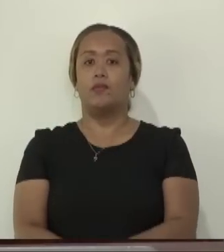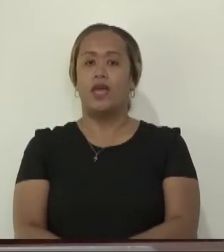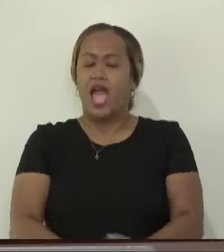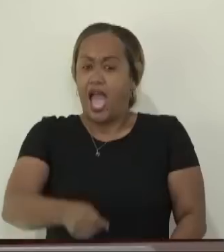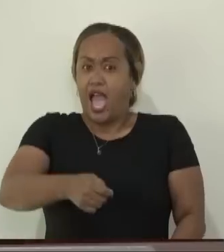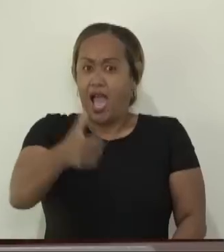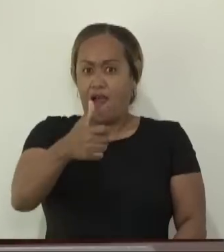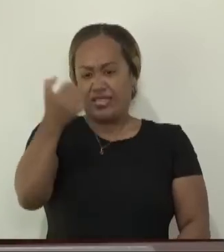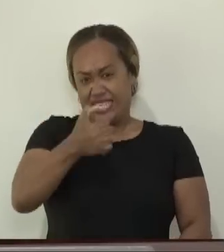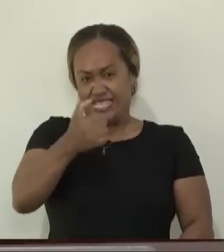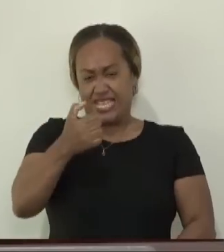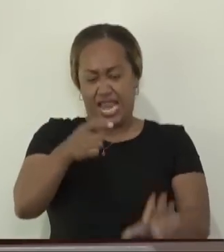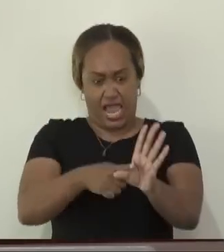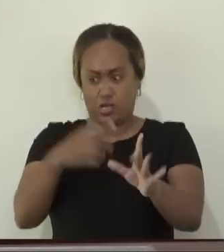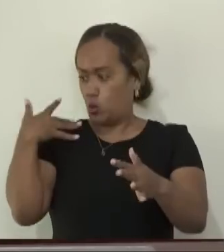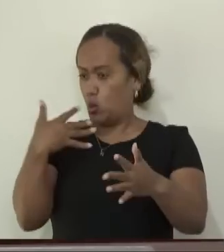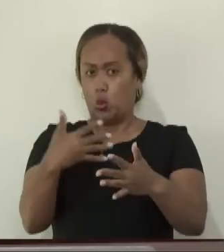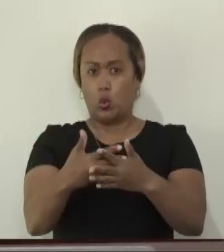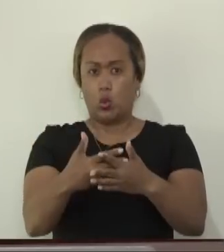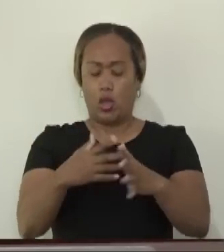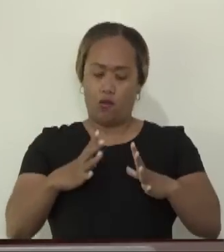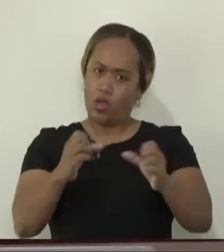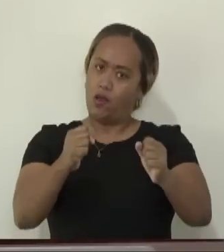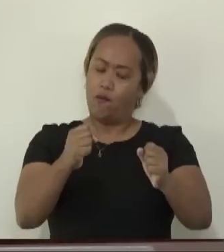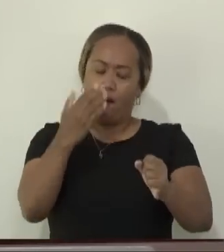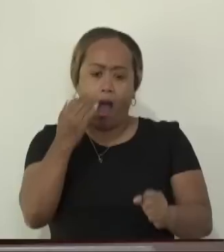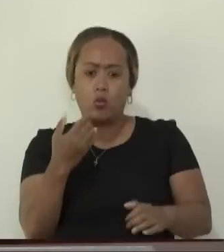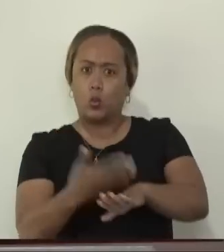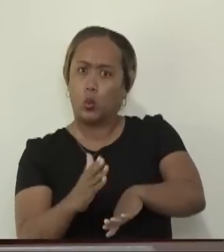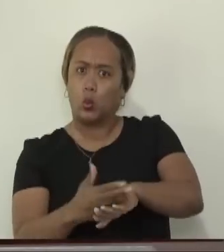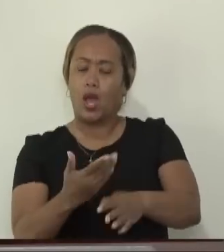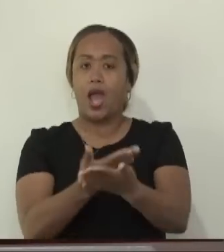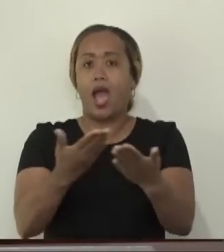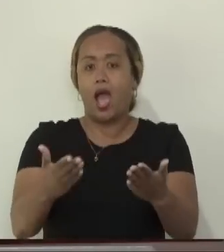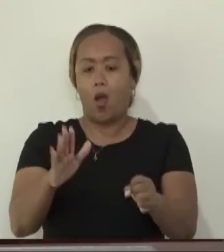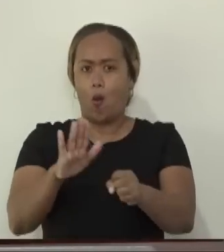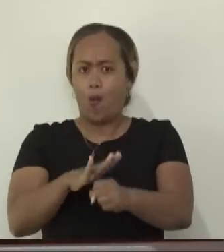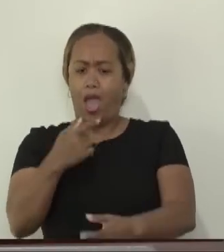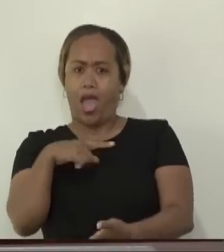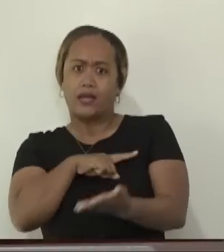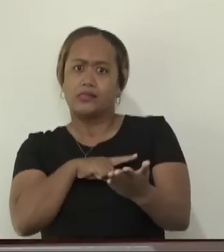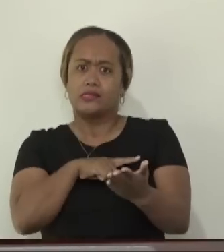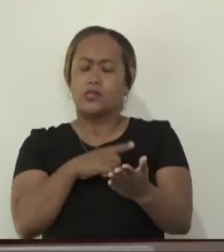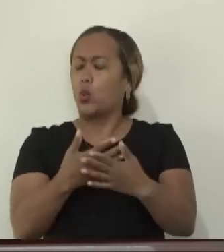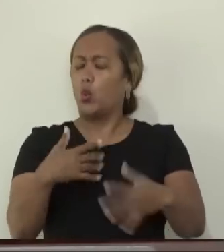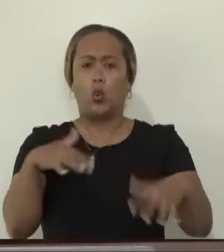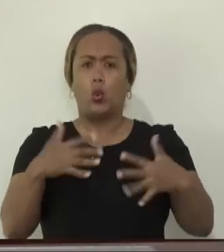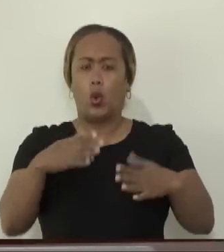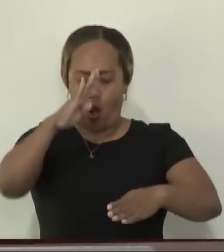After 16 years, our newfound freedom had made us impatiently